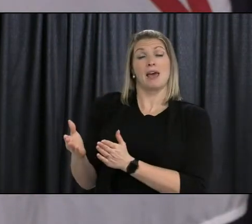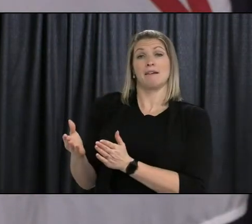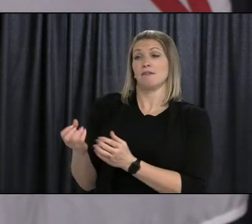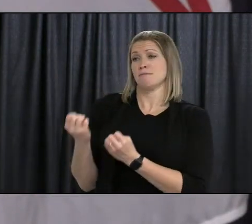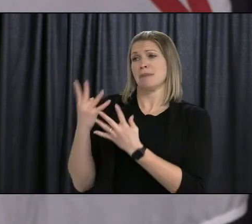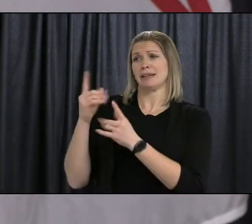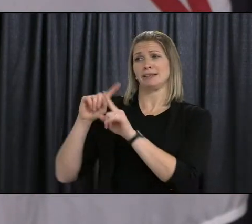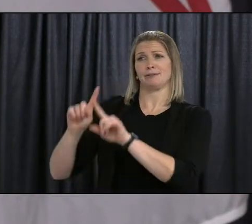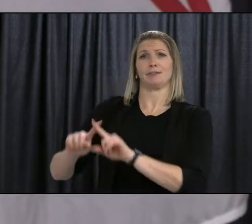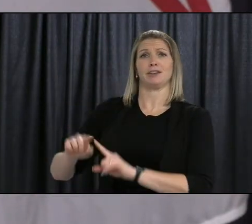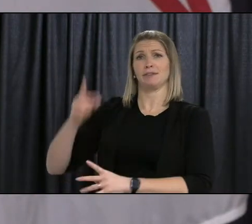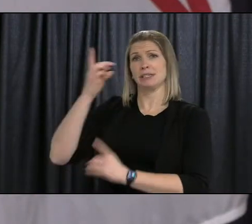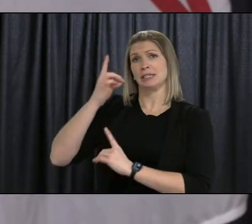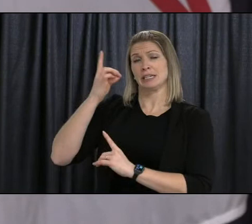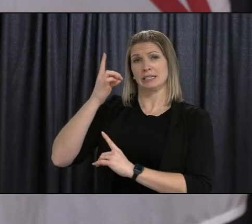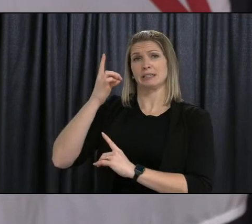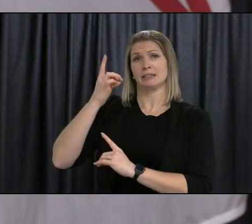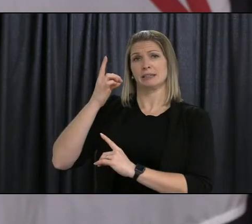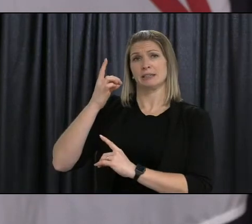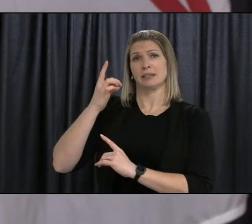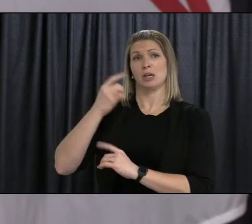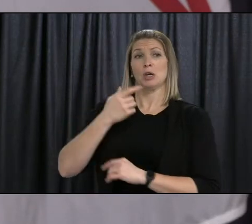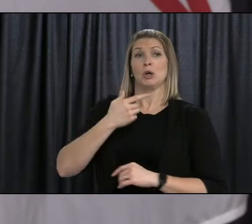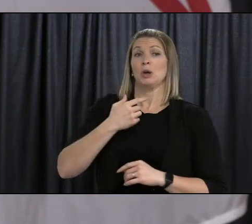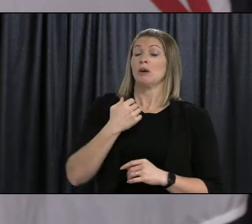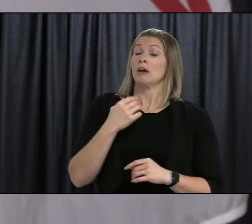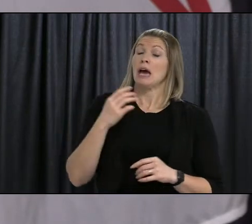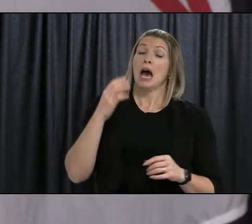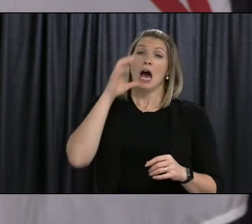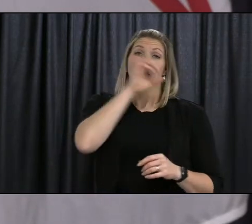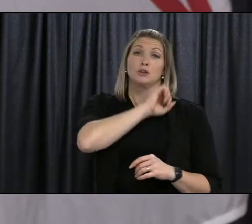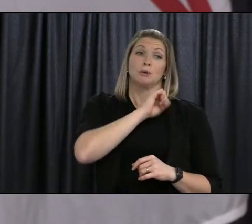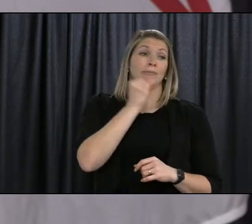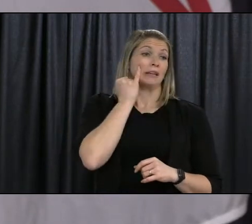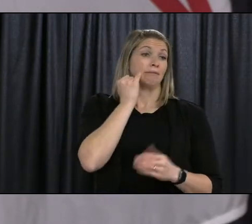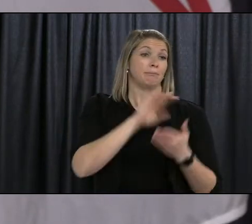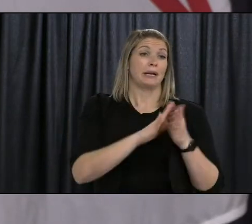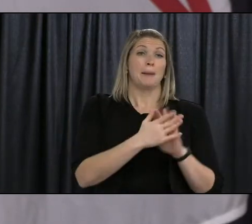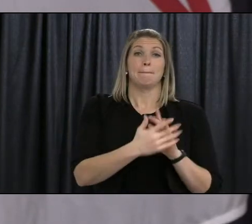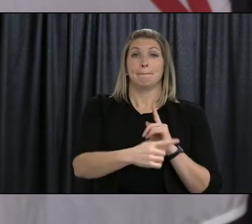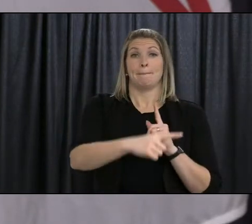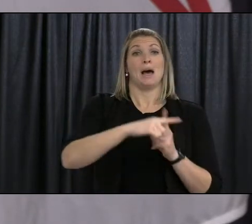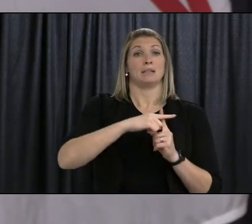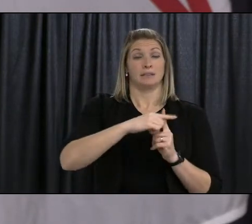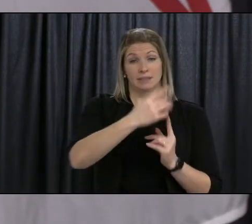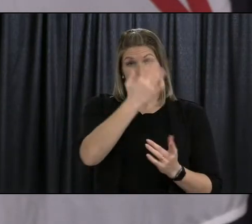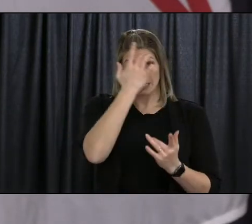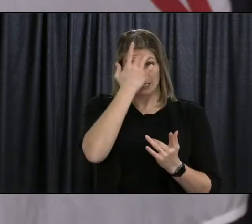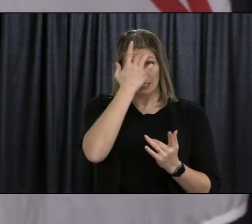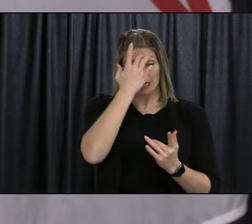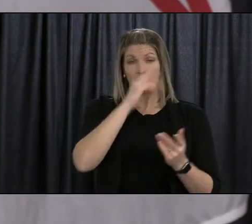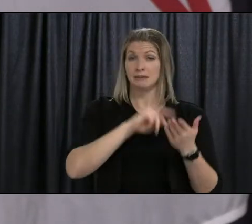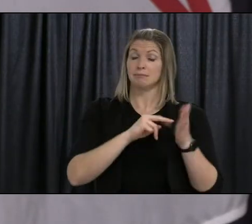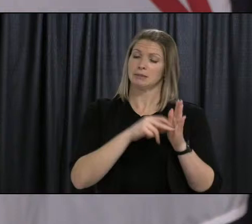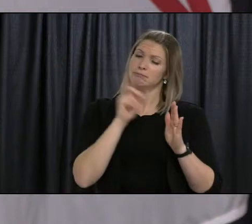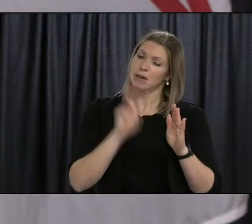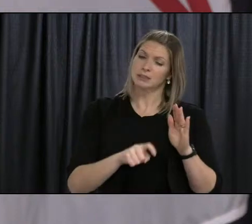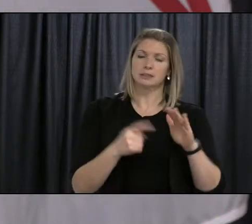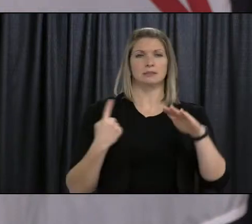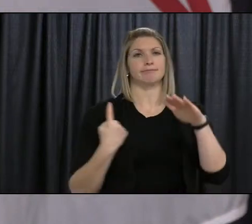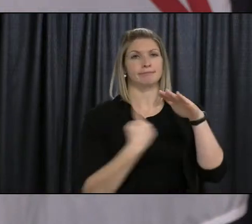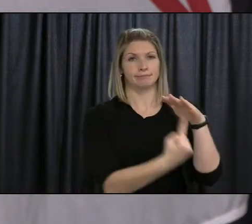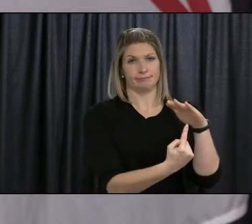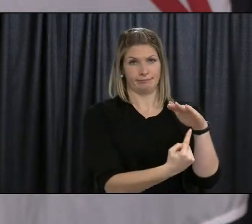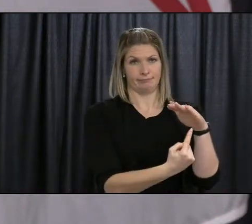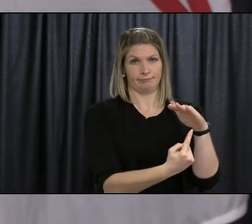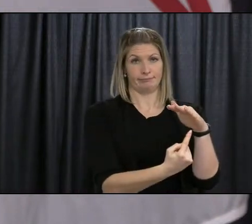future, we would expect that any positive cases would have to self-isolate and their contacts would have to quarantine as we do now. Because we don't have